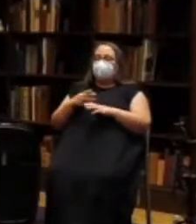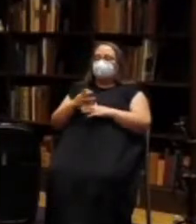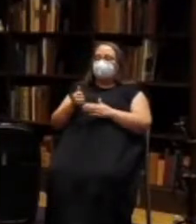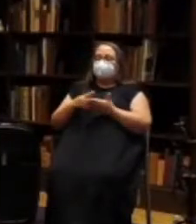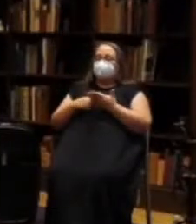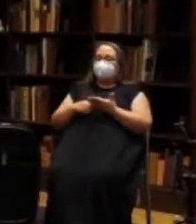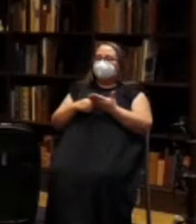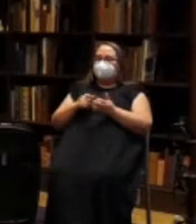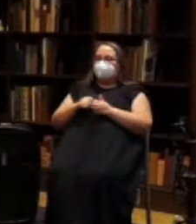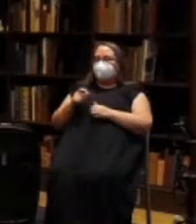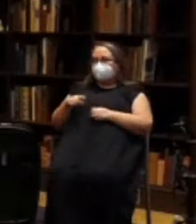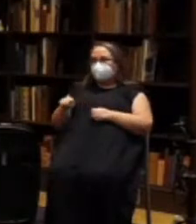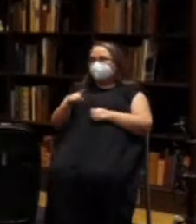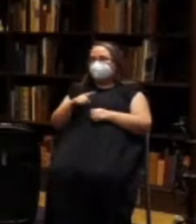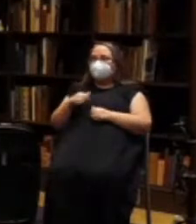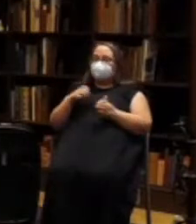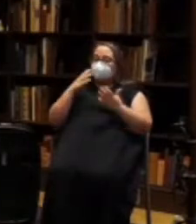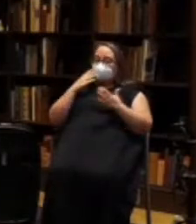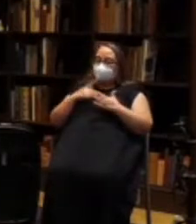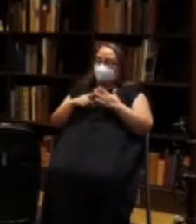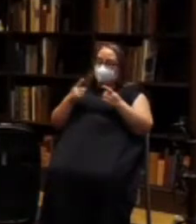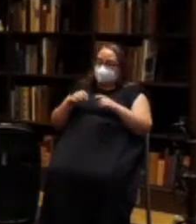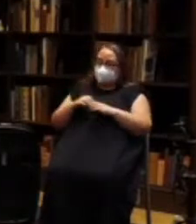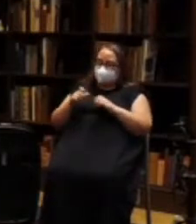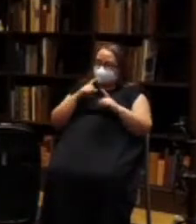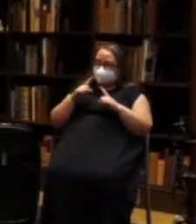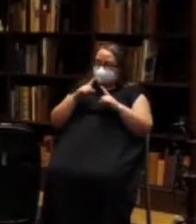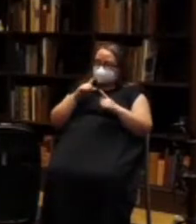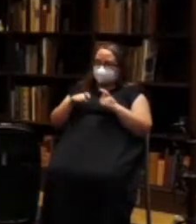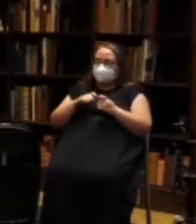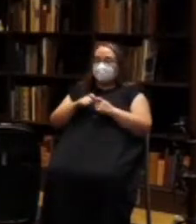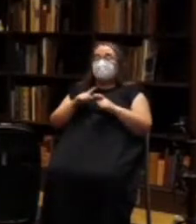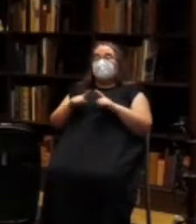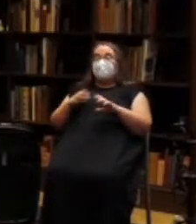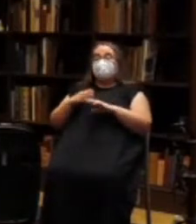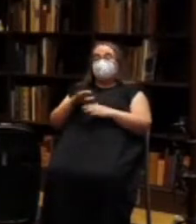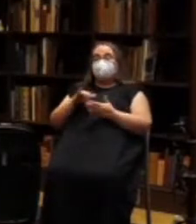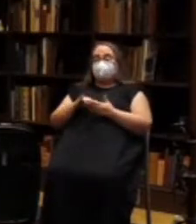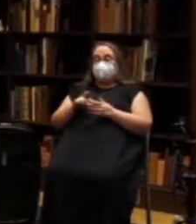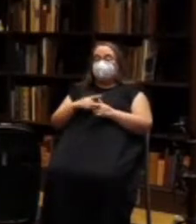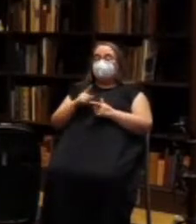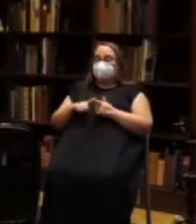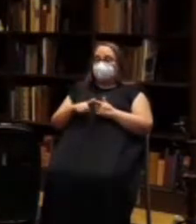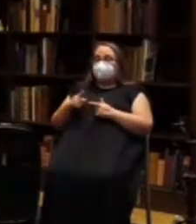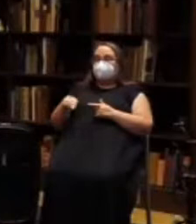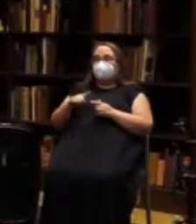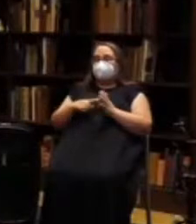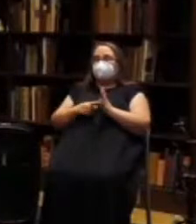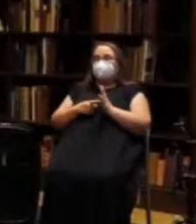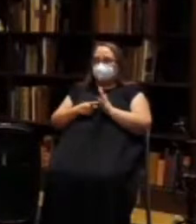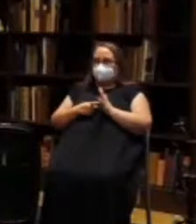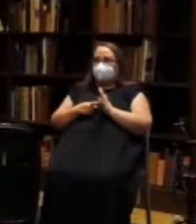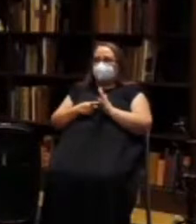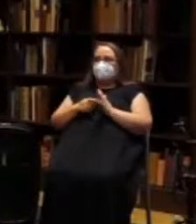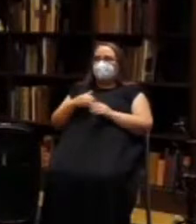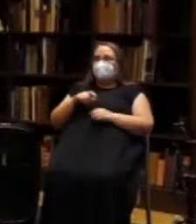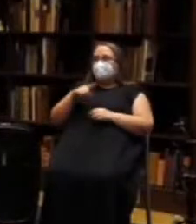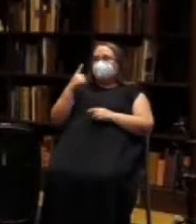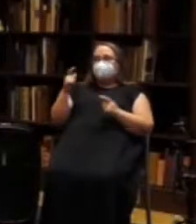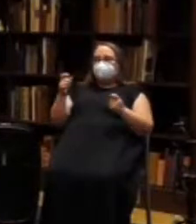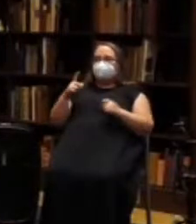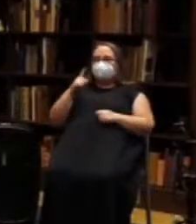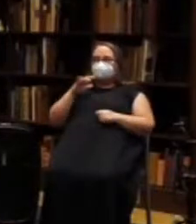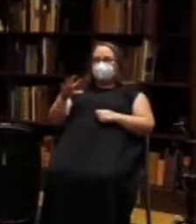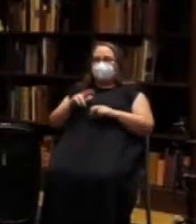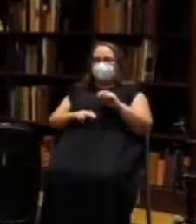this conversation with him, and I don't know what happened in that conversation exactly, but after that, they demand that they have a Black manager